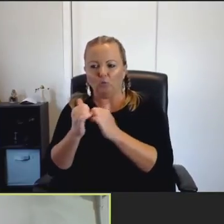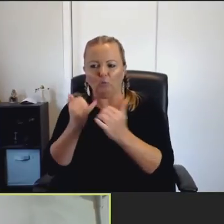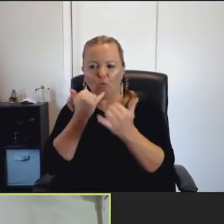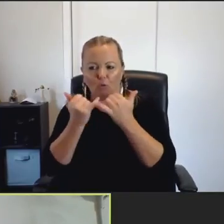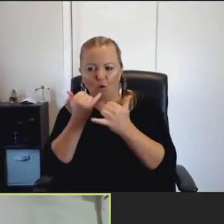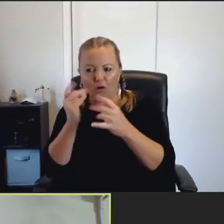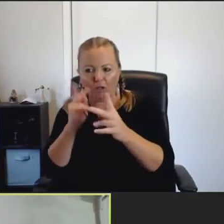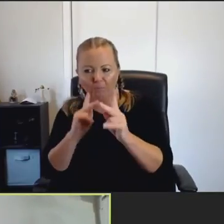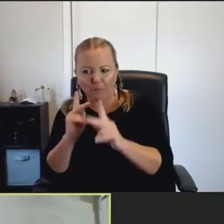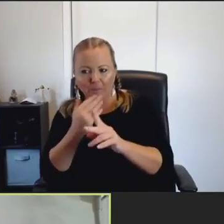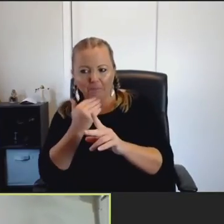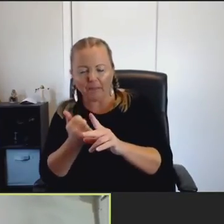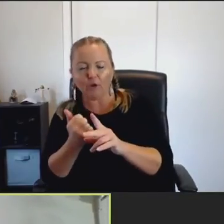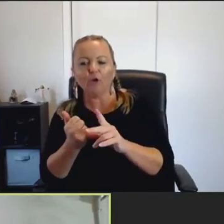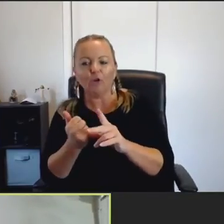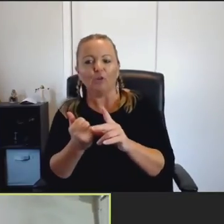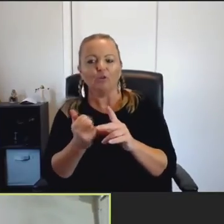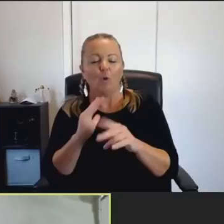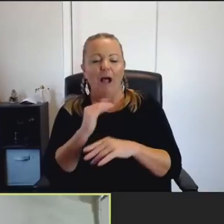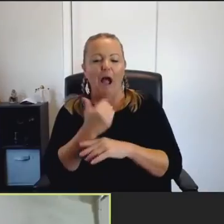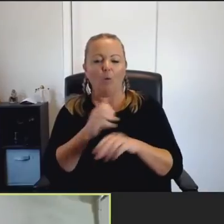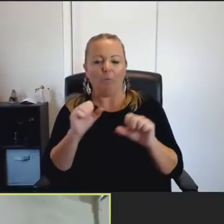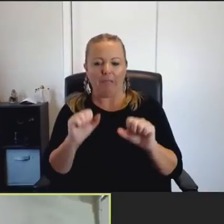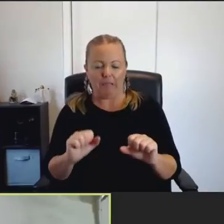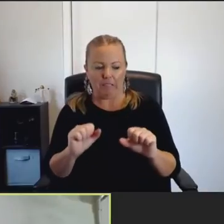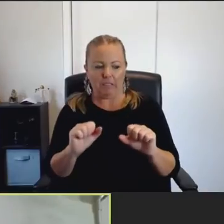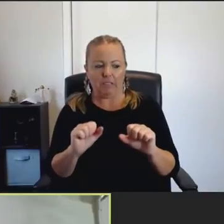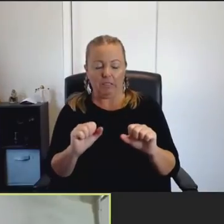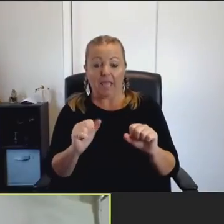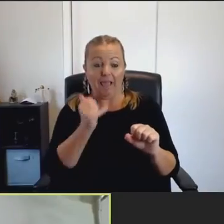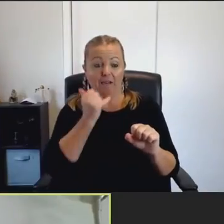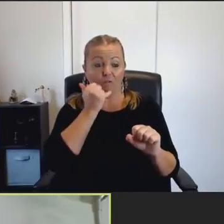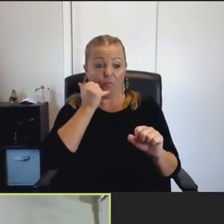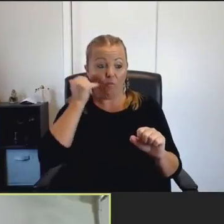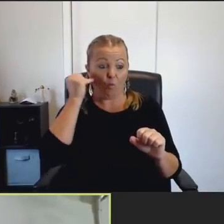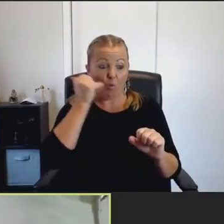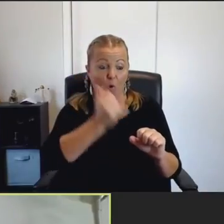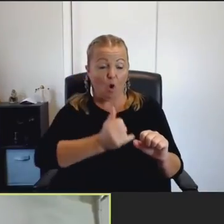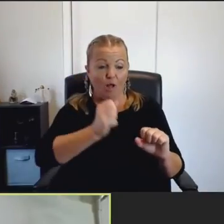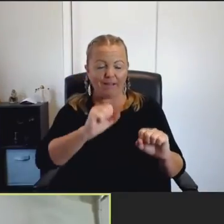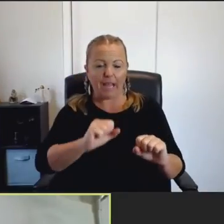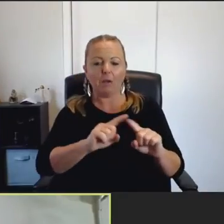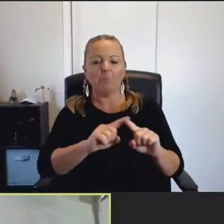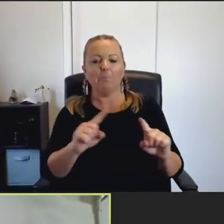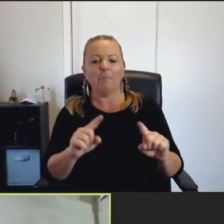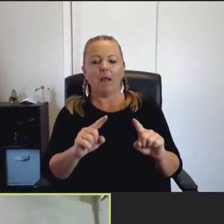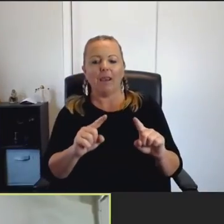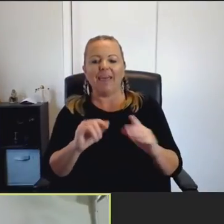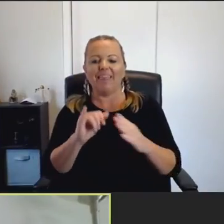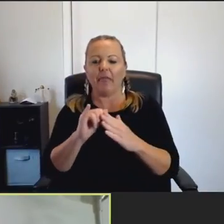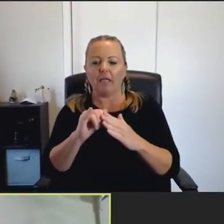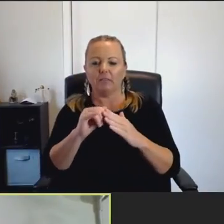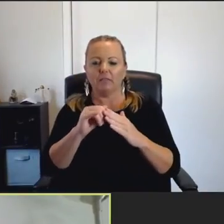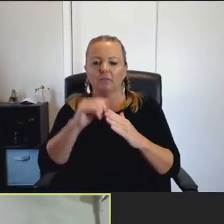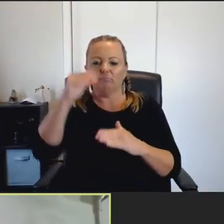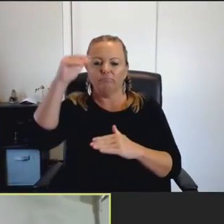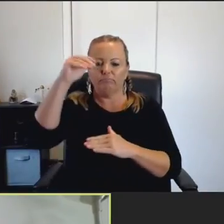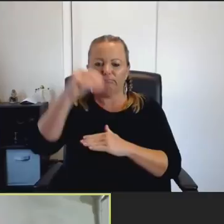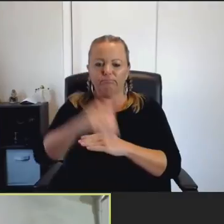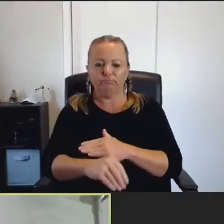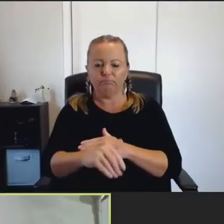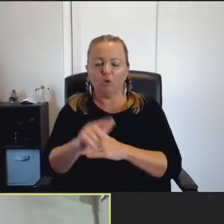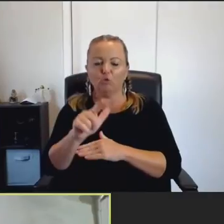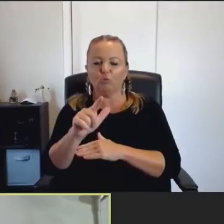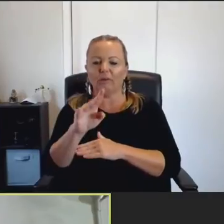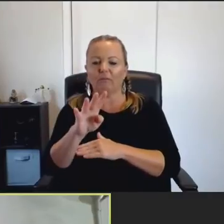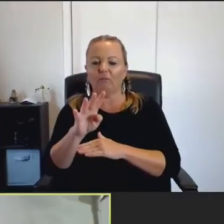things. It is our ability to place phone calls, but that has largely dropped below the 24 hours mark in the